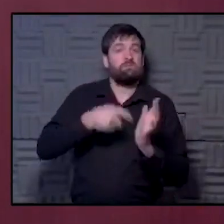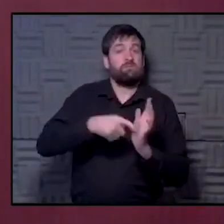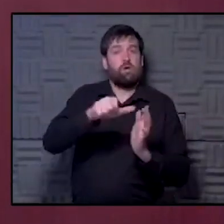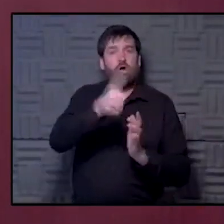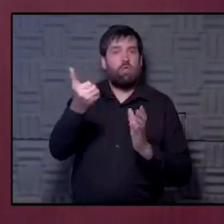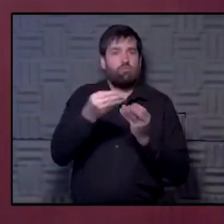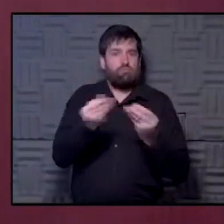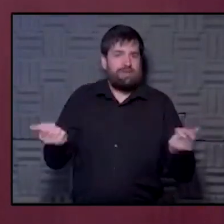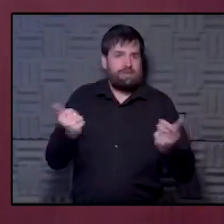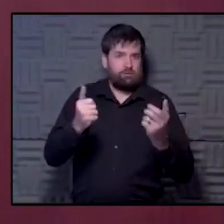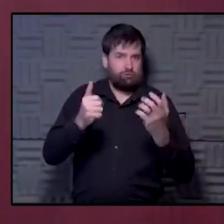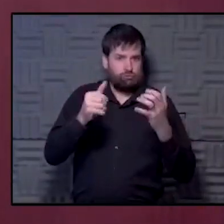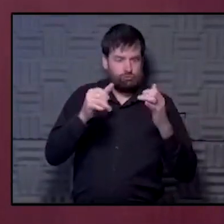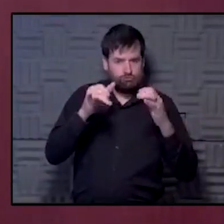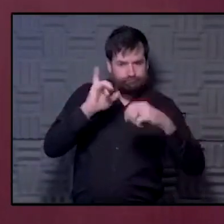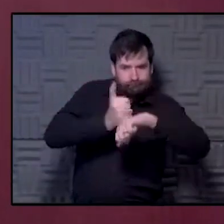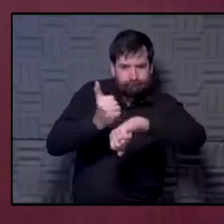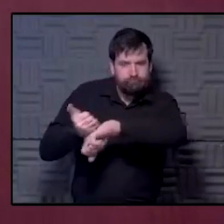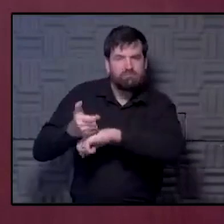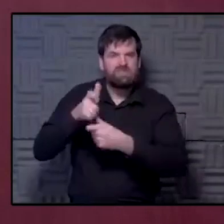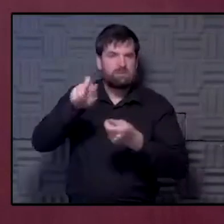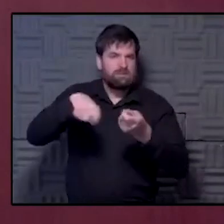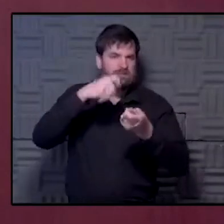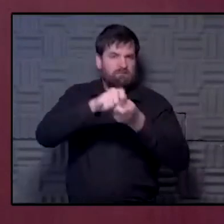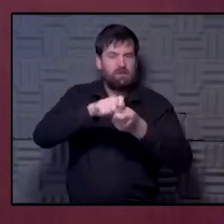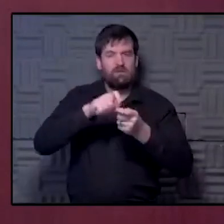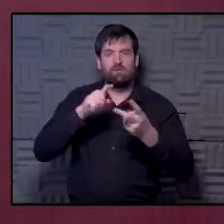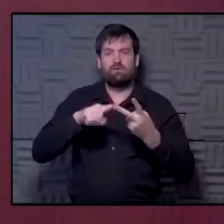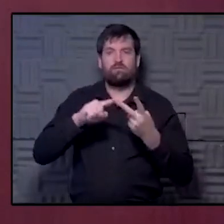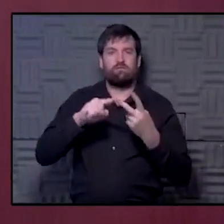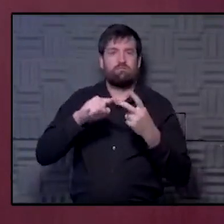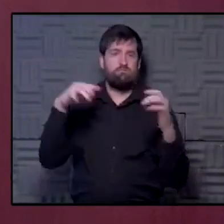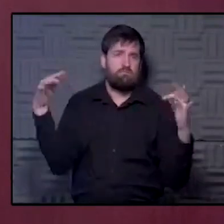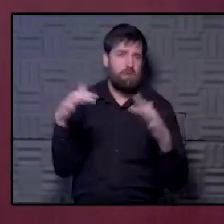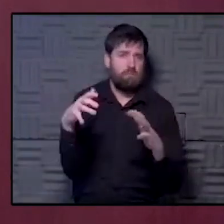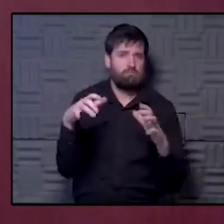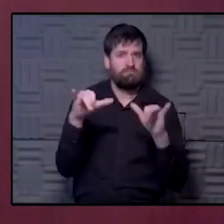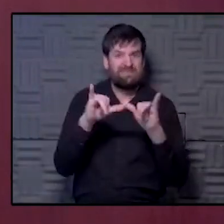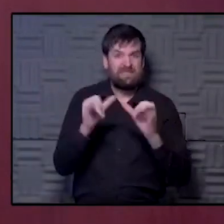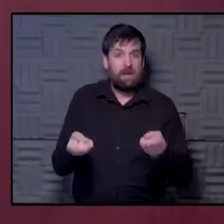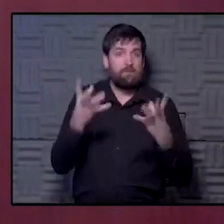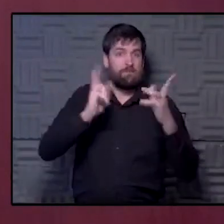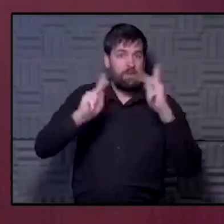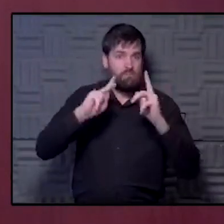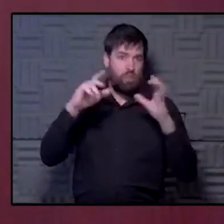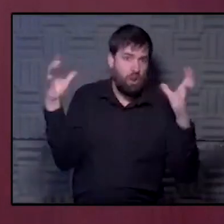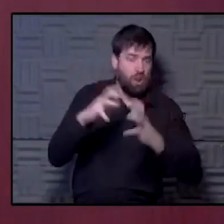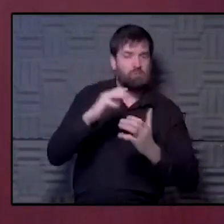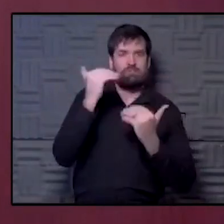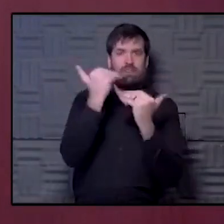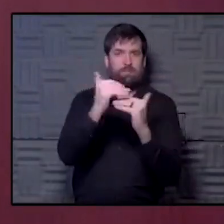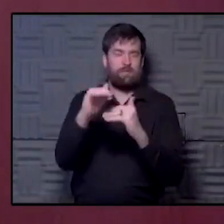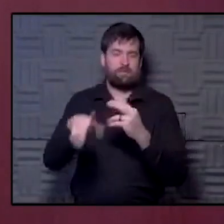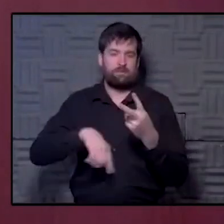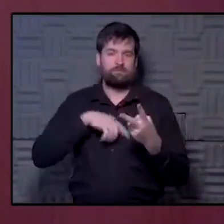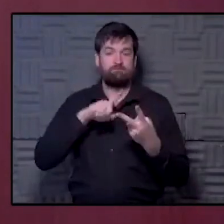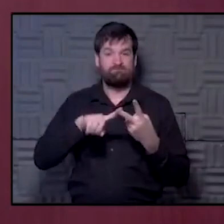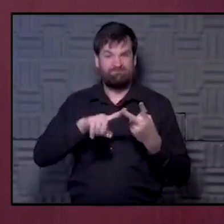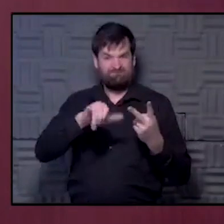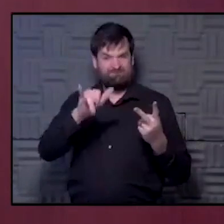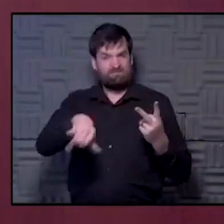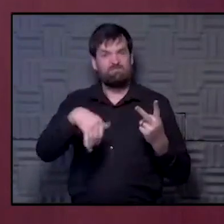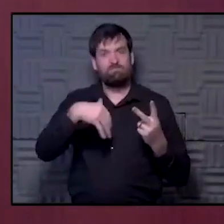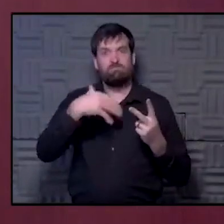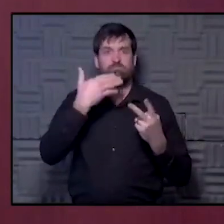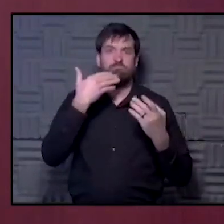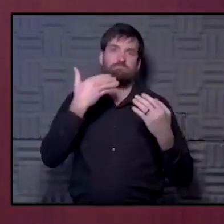mitigation measures, specifically the gathering limit size, the size of the gatherings that those were